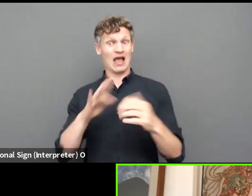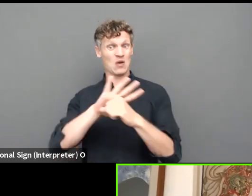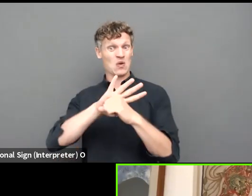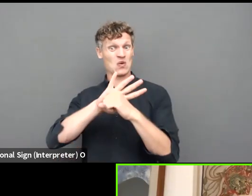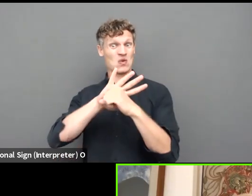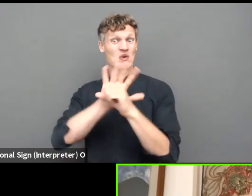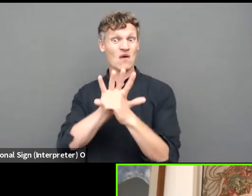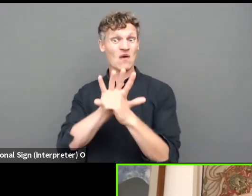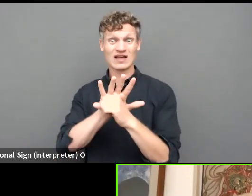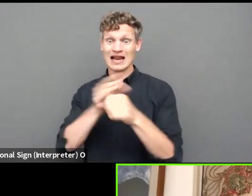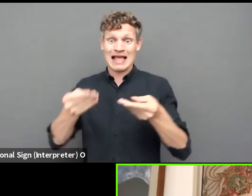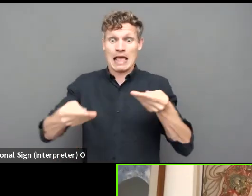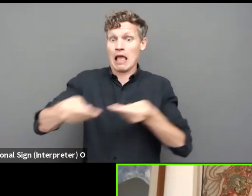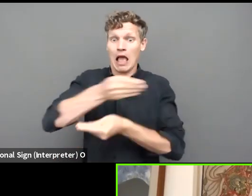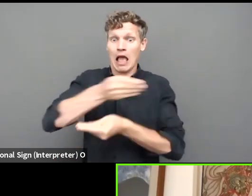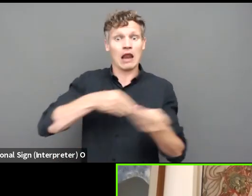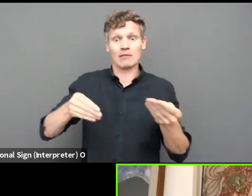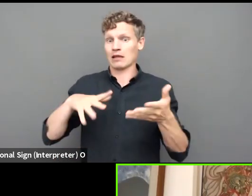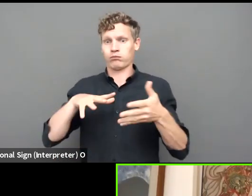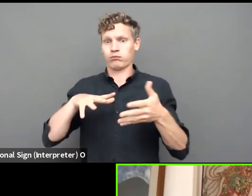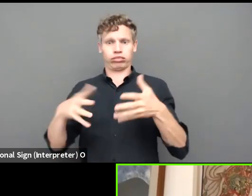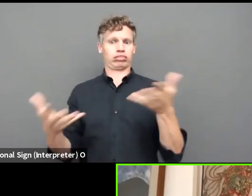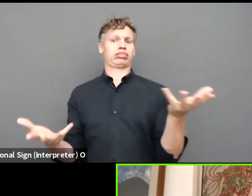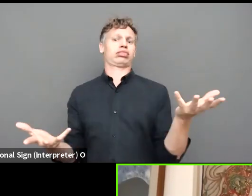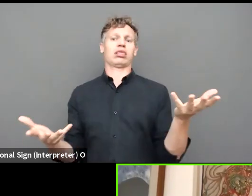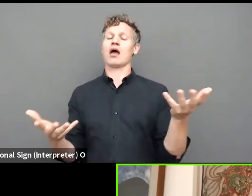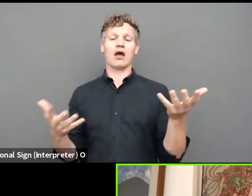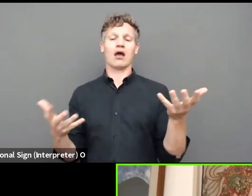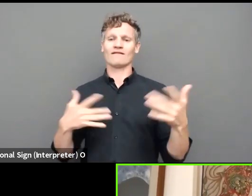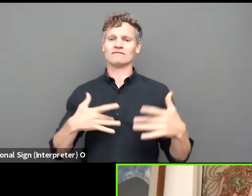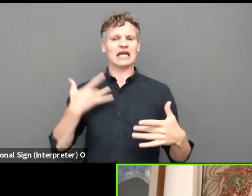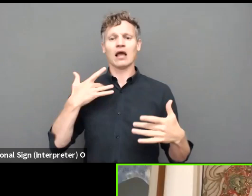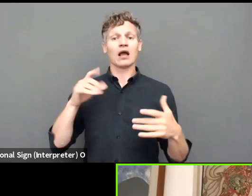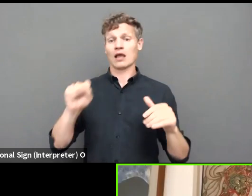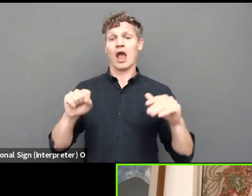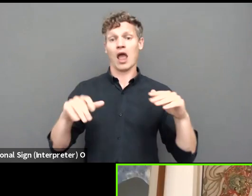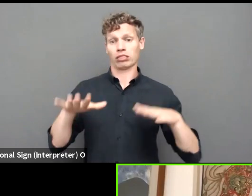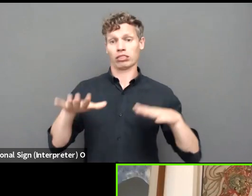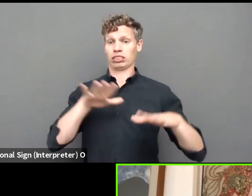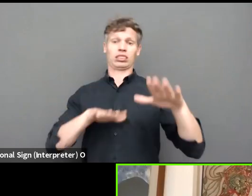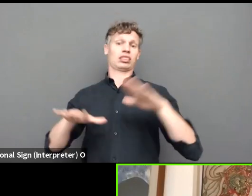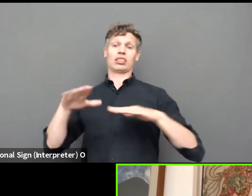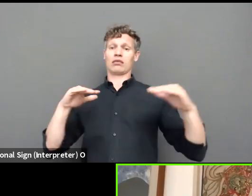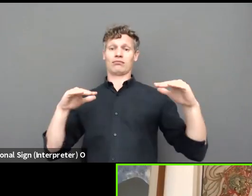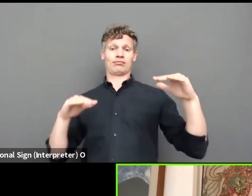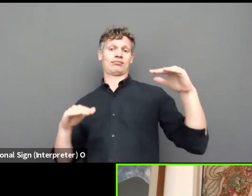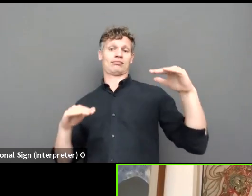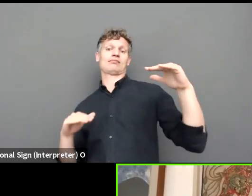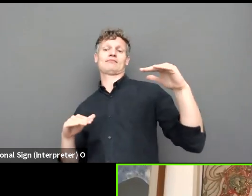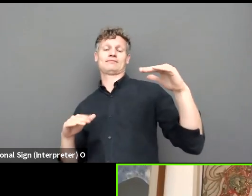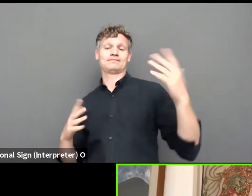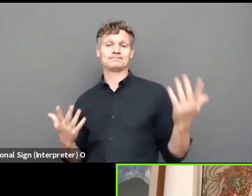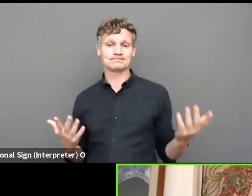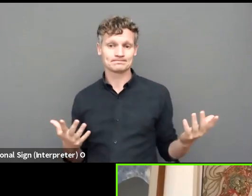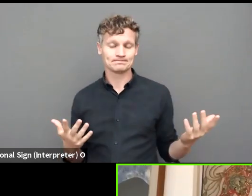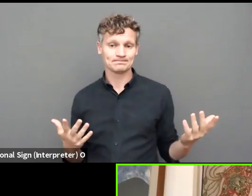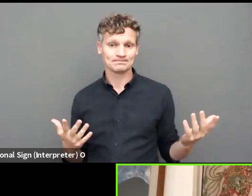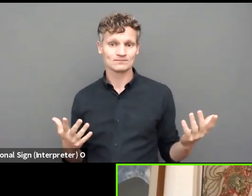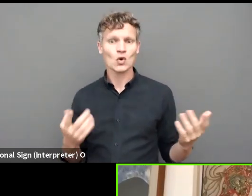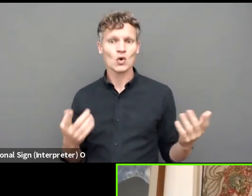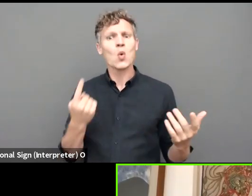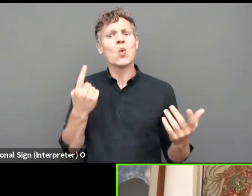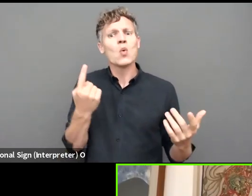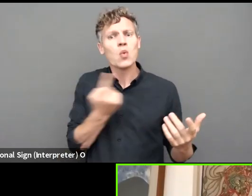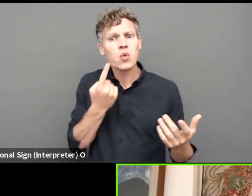the progress that we have already made on this. Sectors that are major employers of women, such